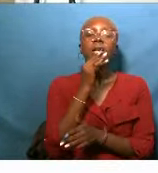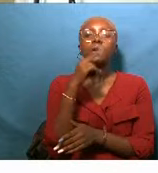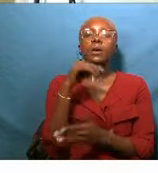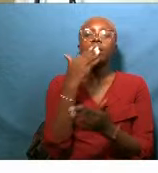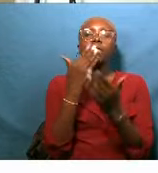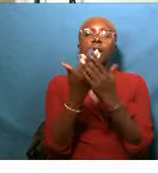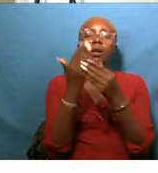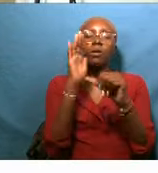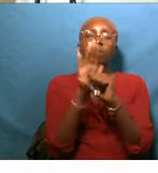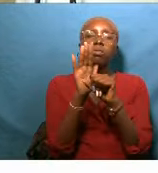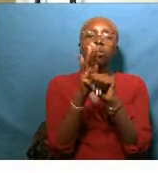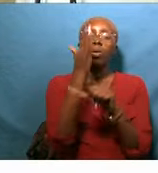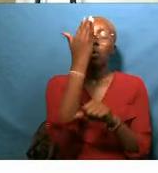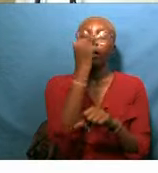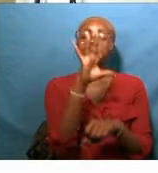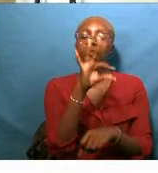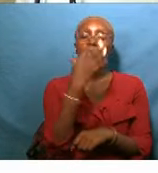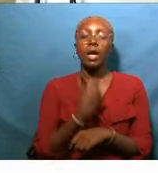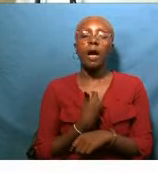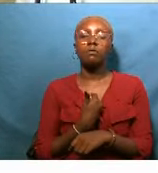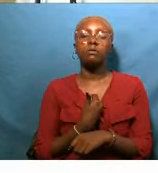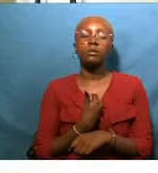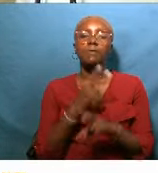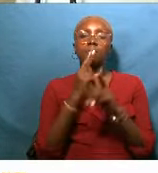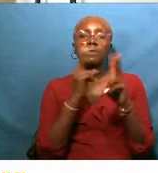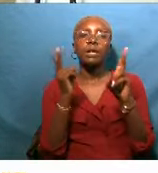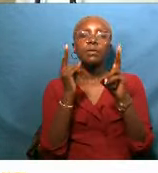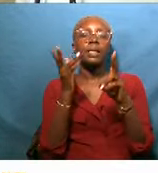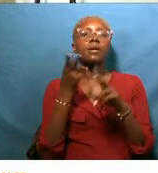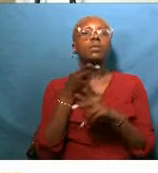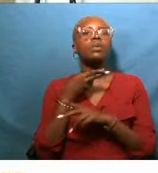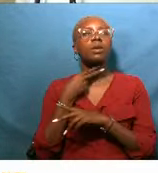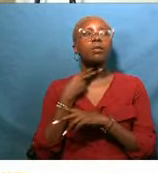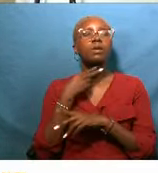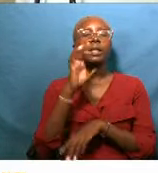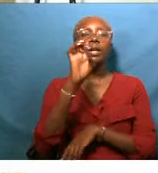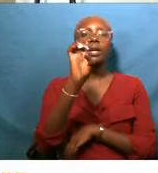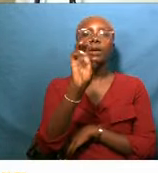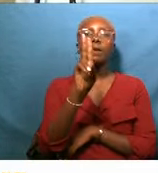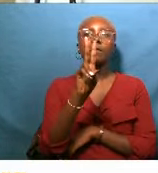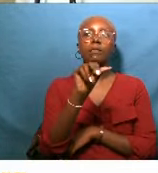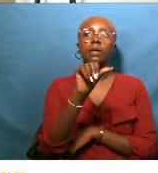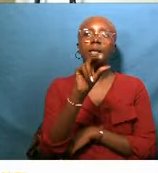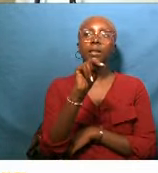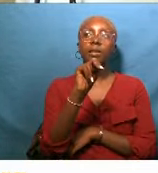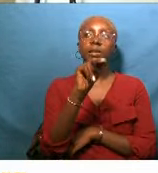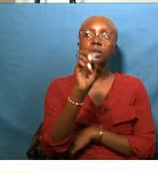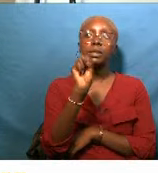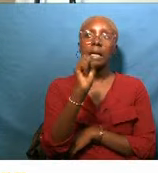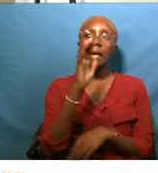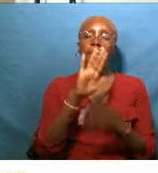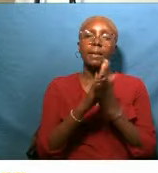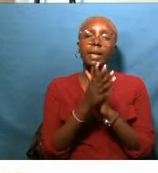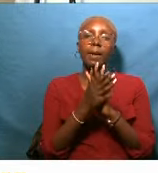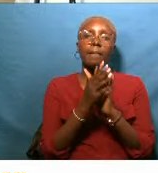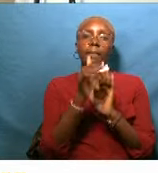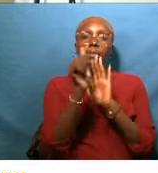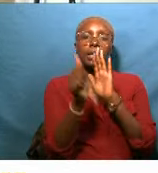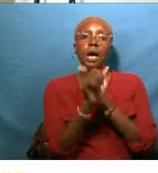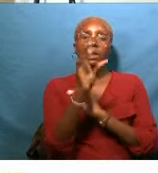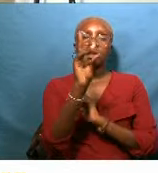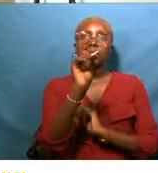for appointing Reverend Canon Evans Omolo also as the Archdeacon of All Saints